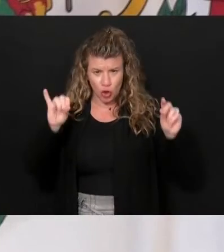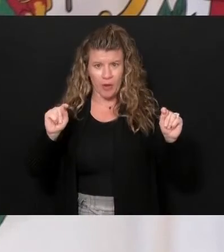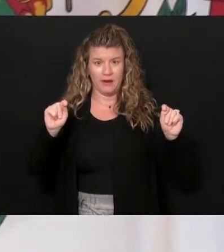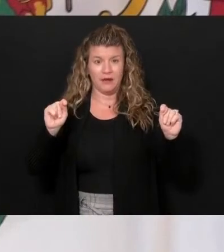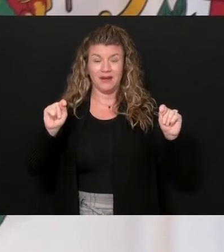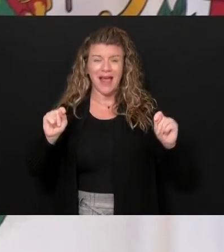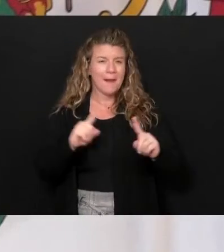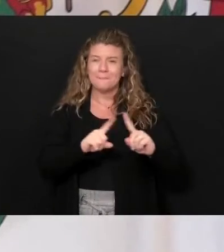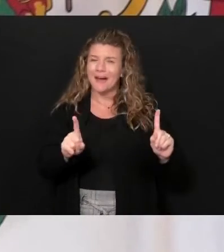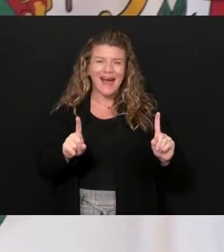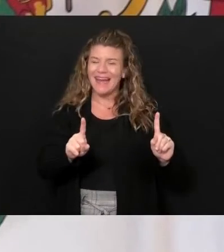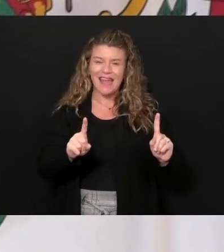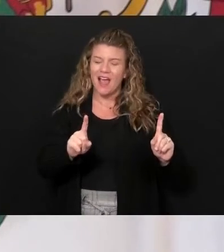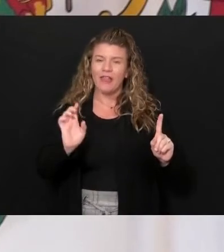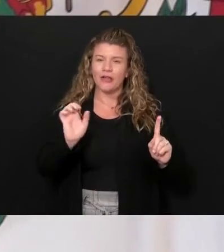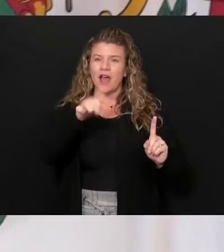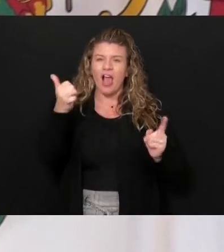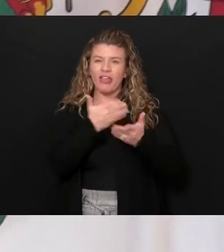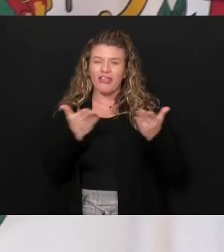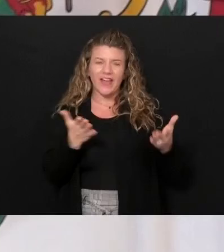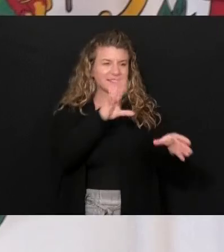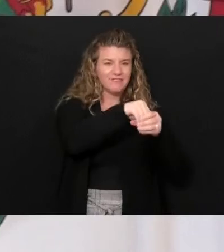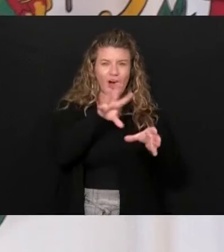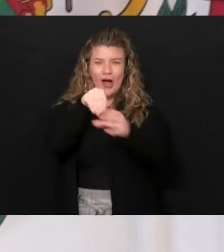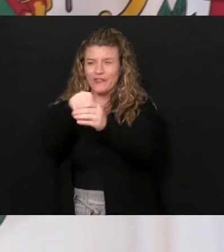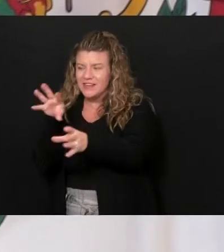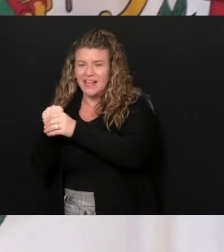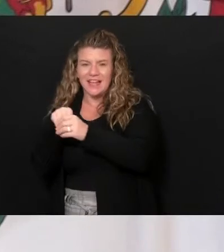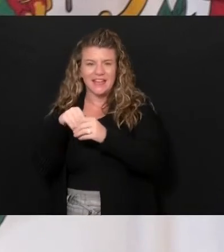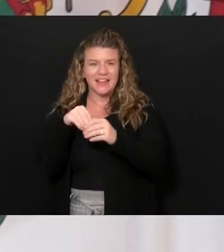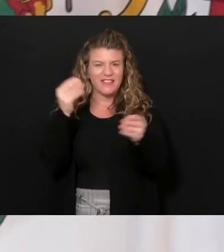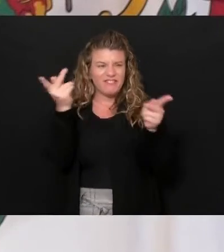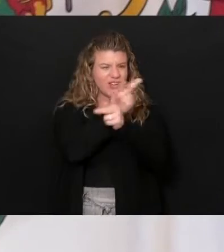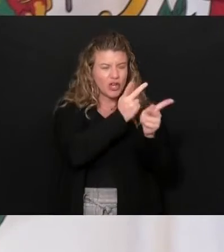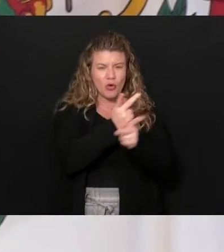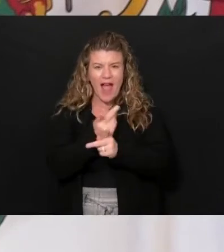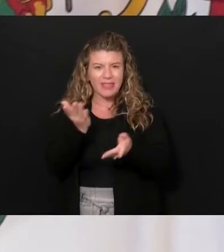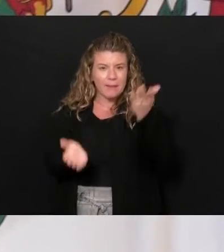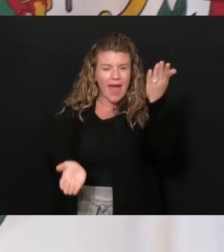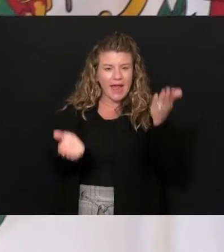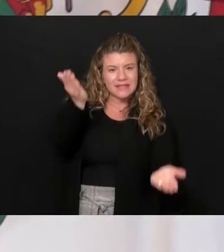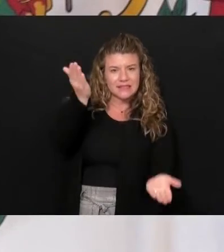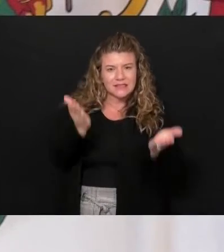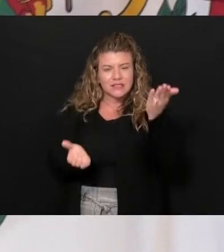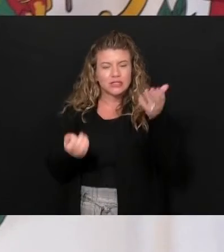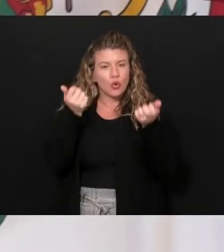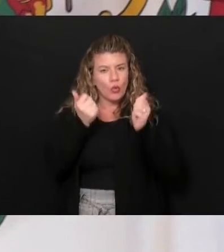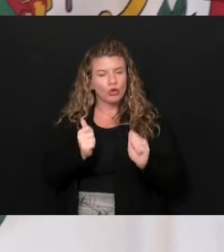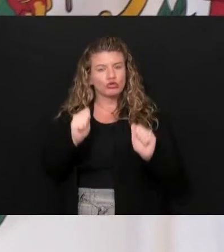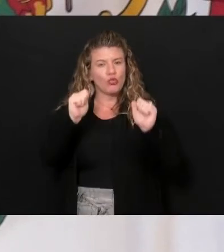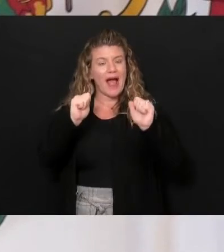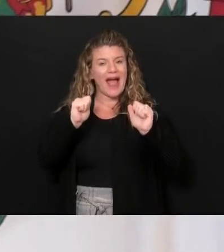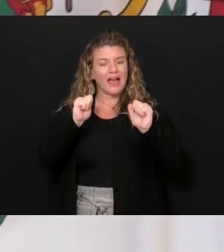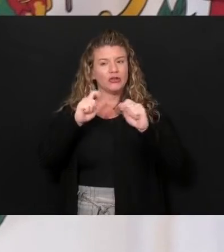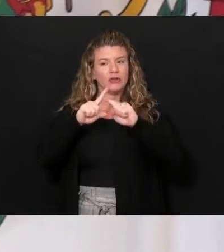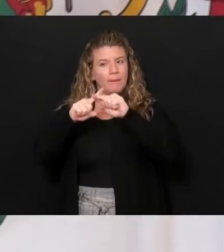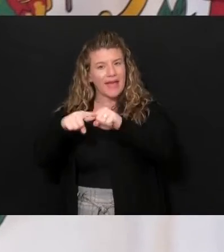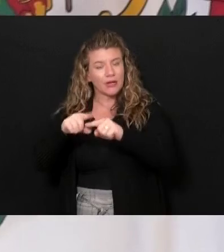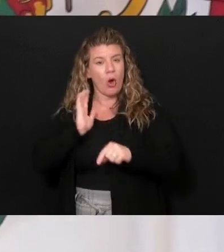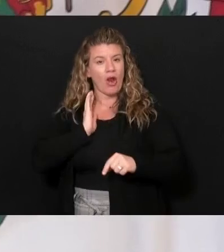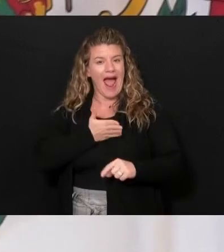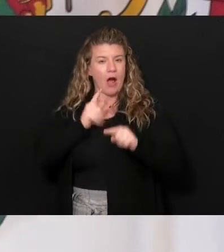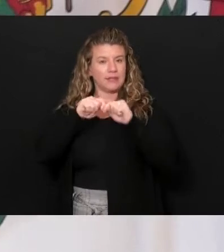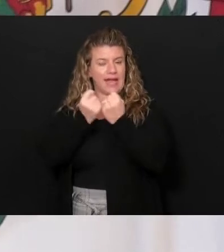But there's a lot of factors that are going into play here, and we're trying to depend on our health